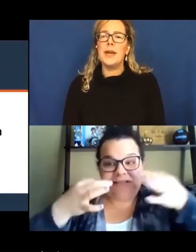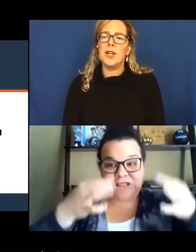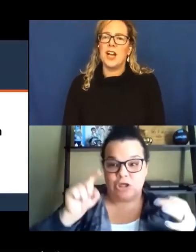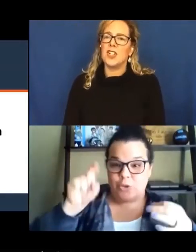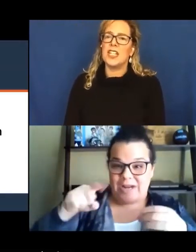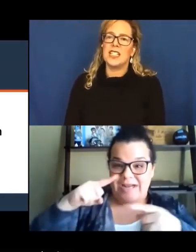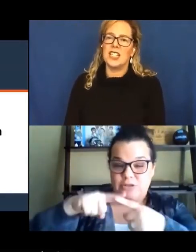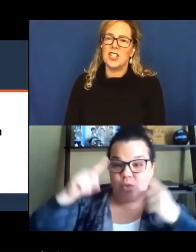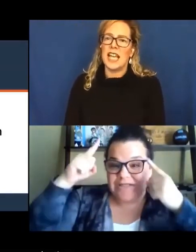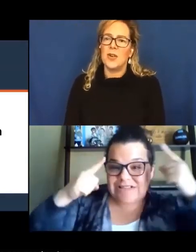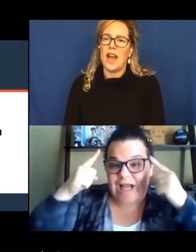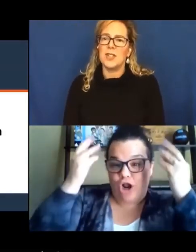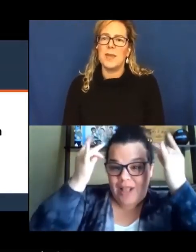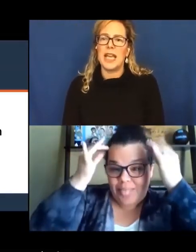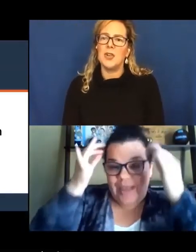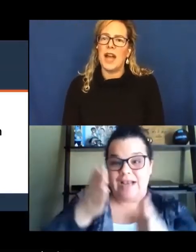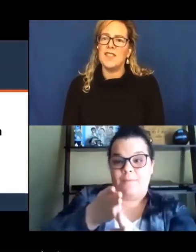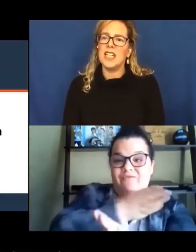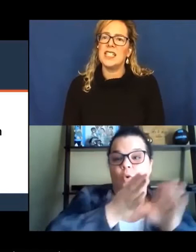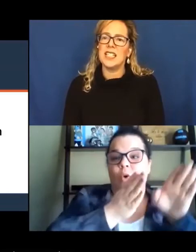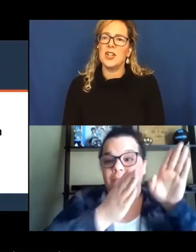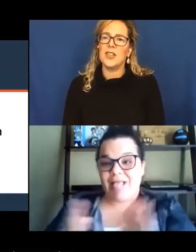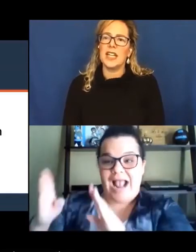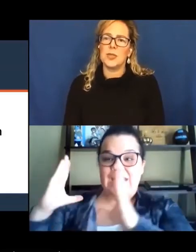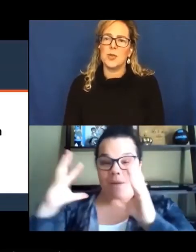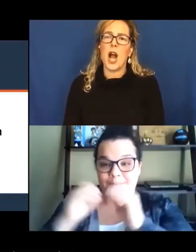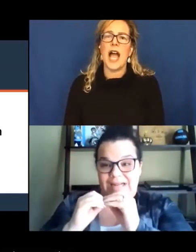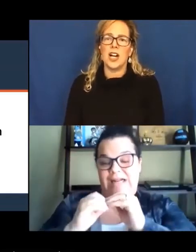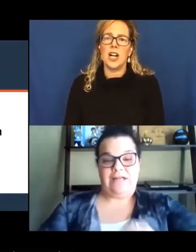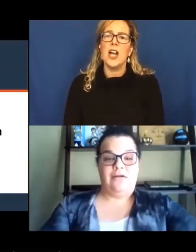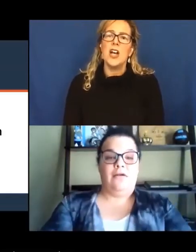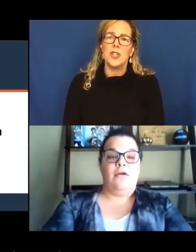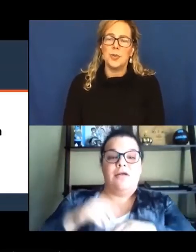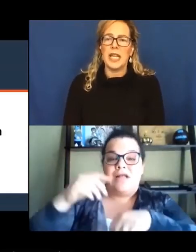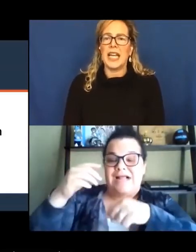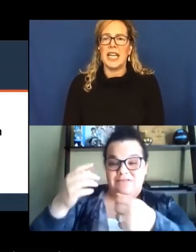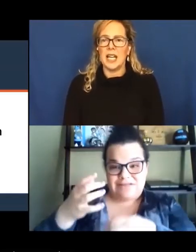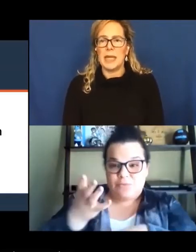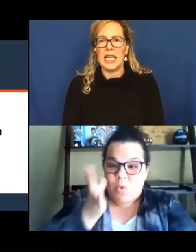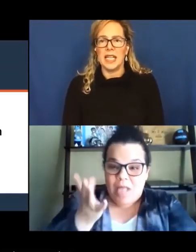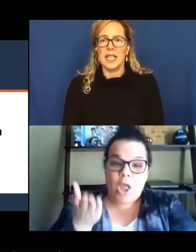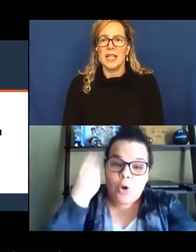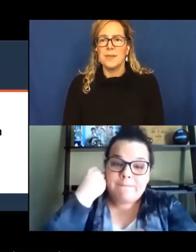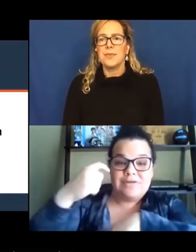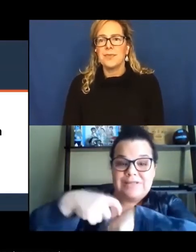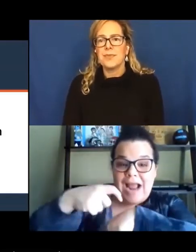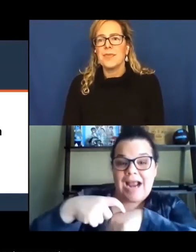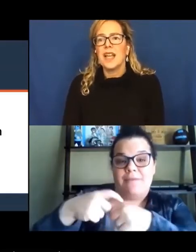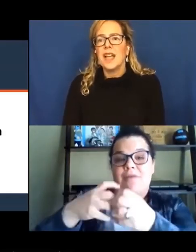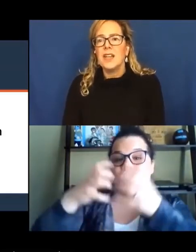So pre-production decisions that you have to make, you have to consider things prior to planning a meeting.